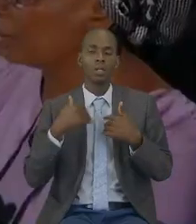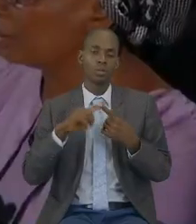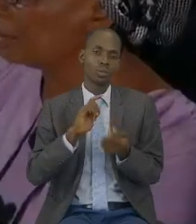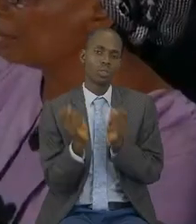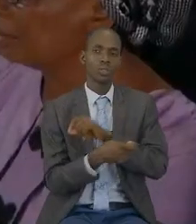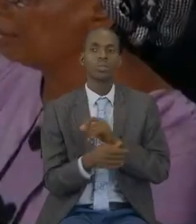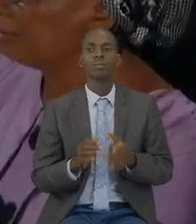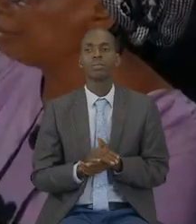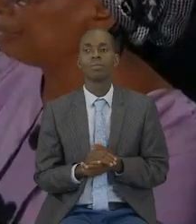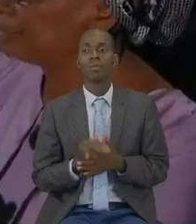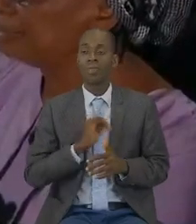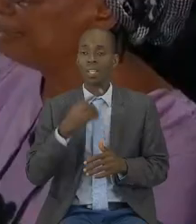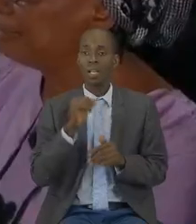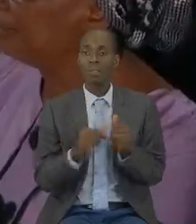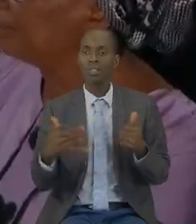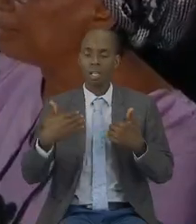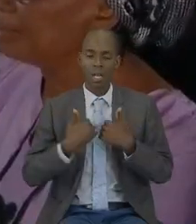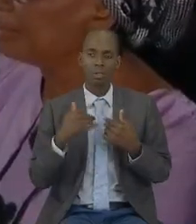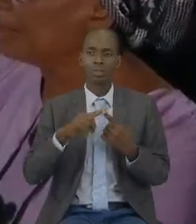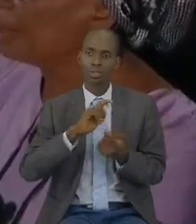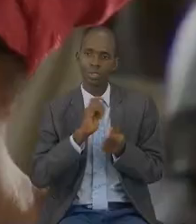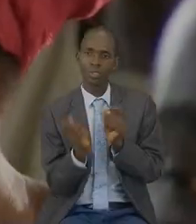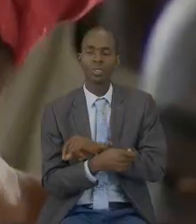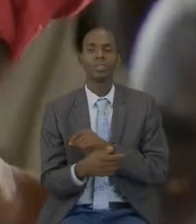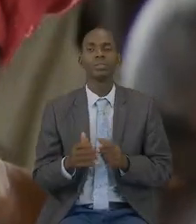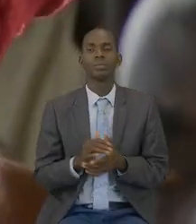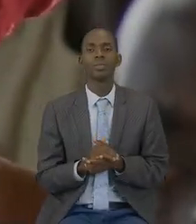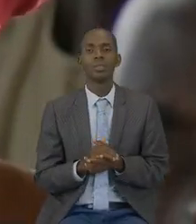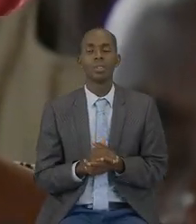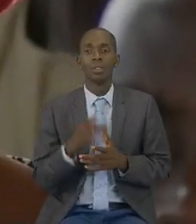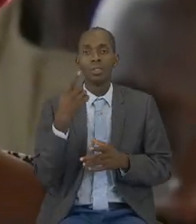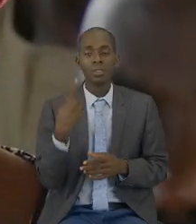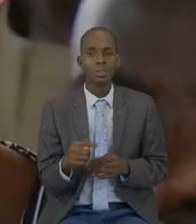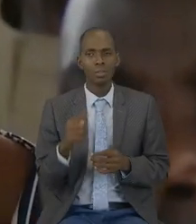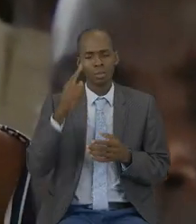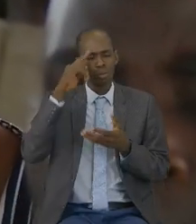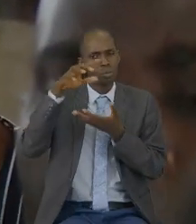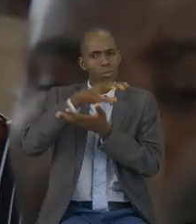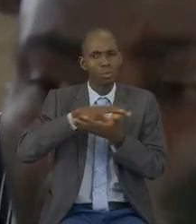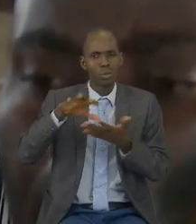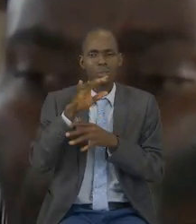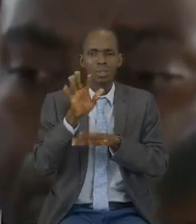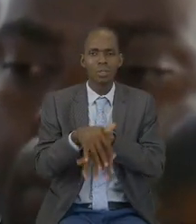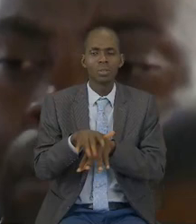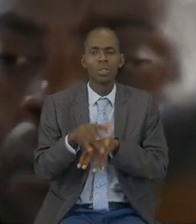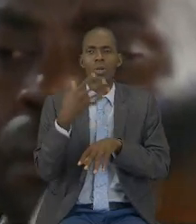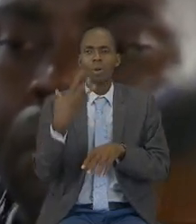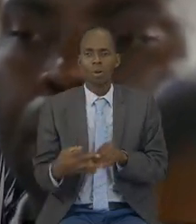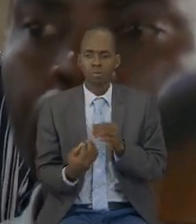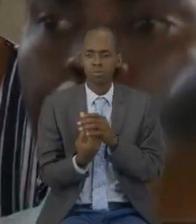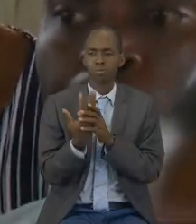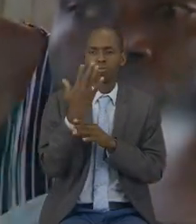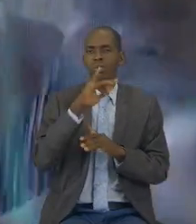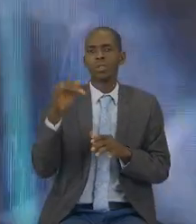change. I said everything has to change. Delusion of growing and delusion of